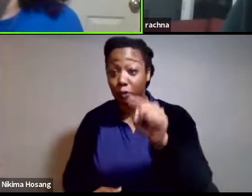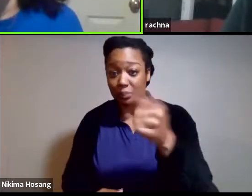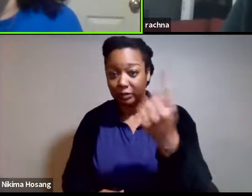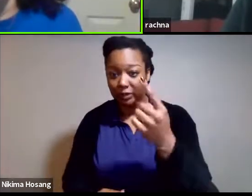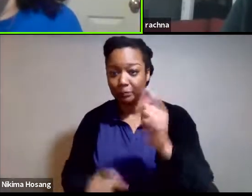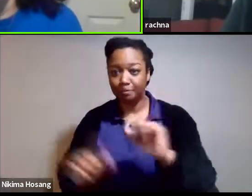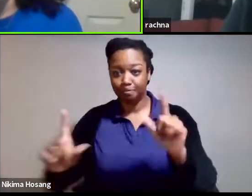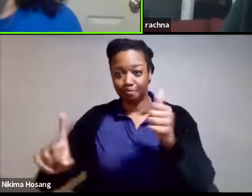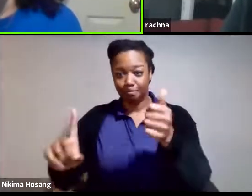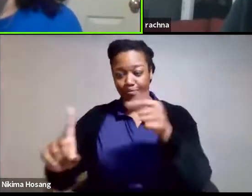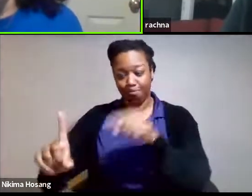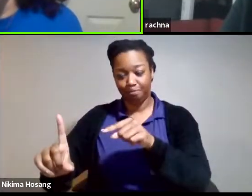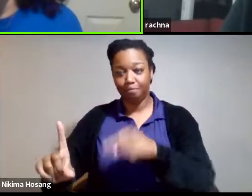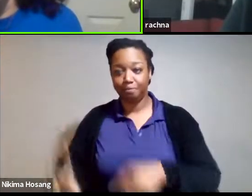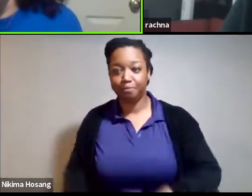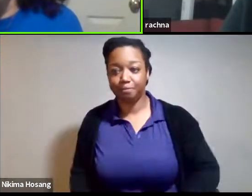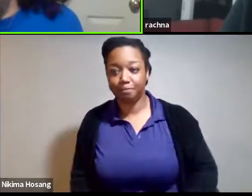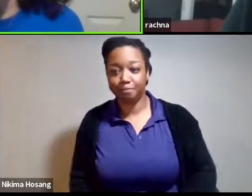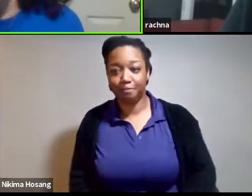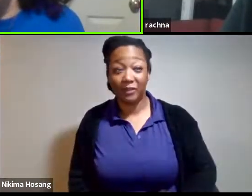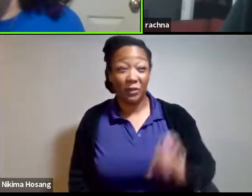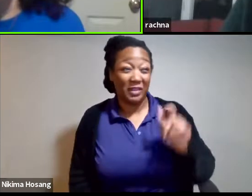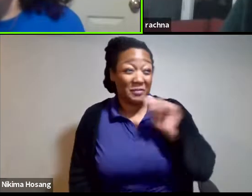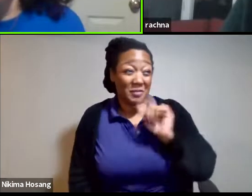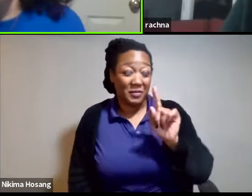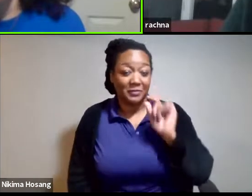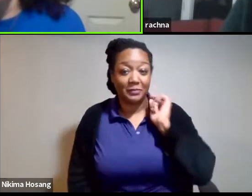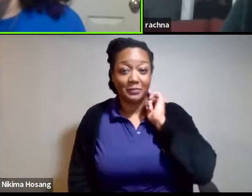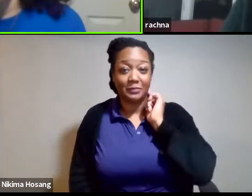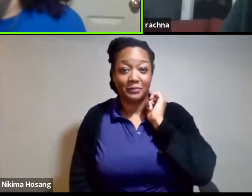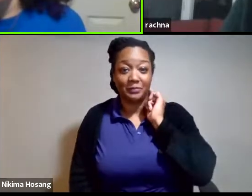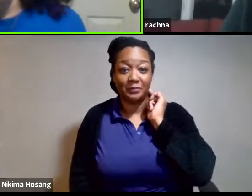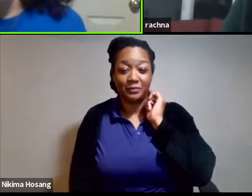Okay. Bear with me for just a moment here.